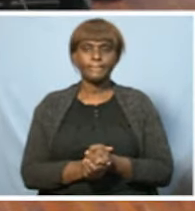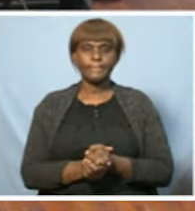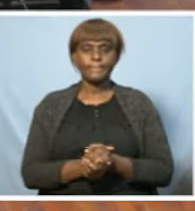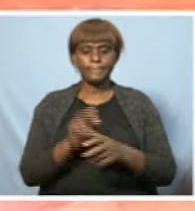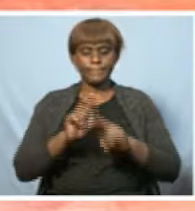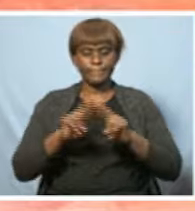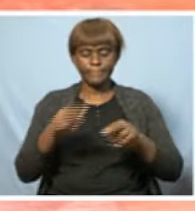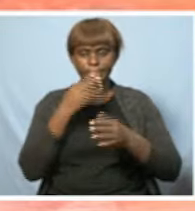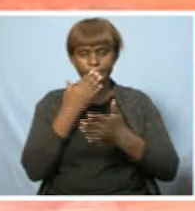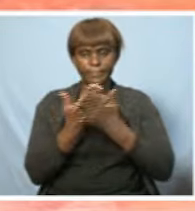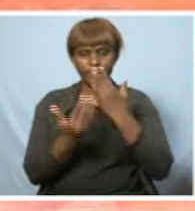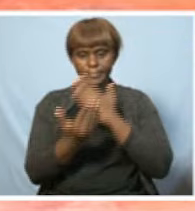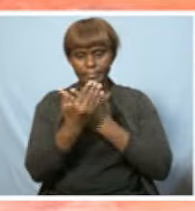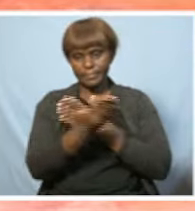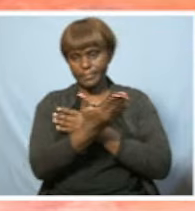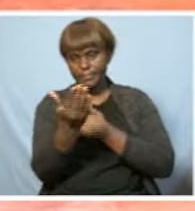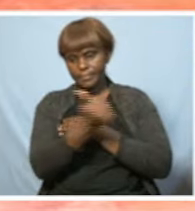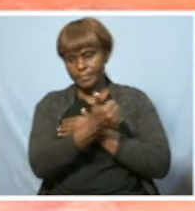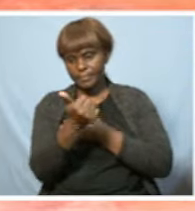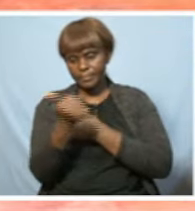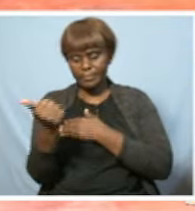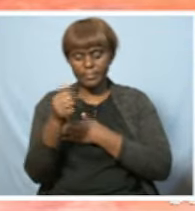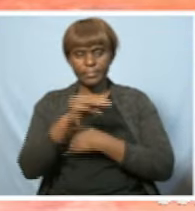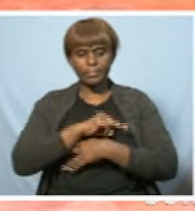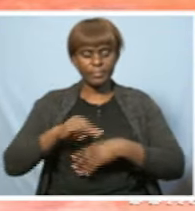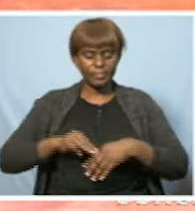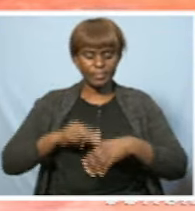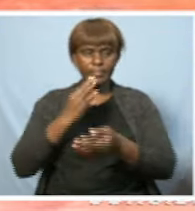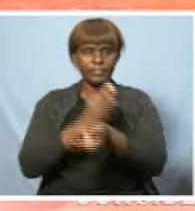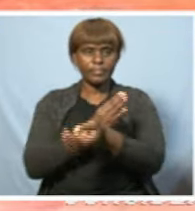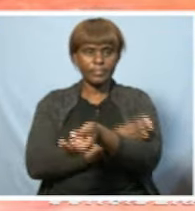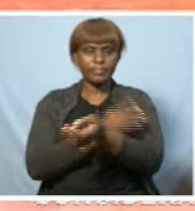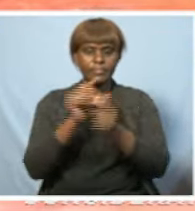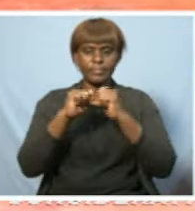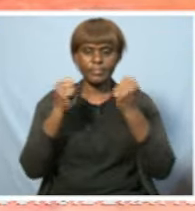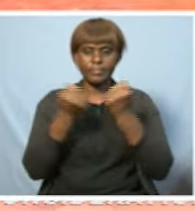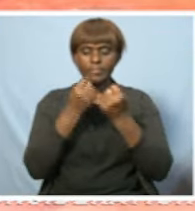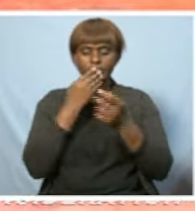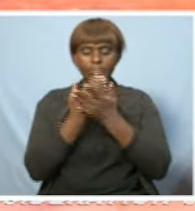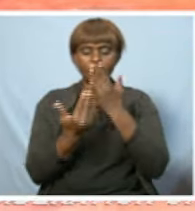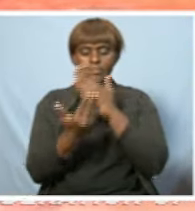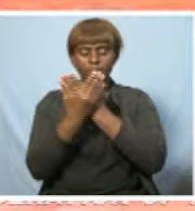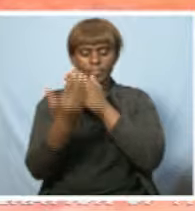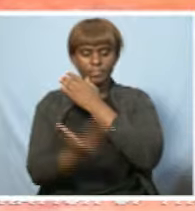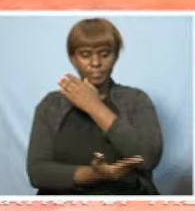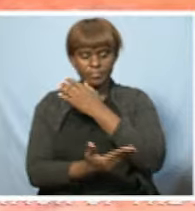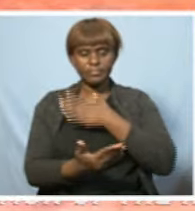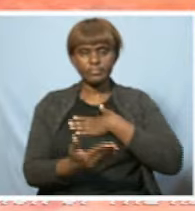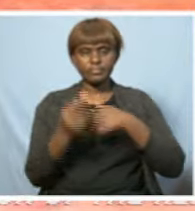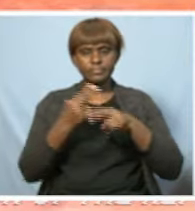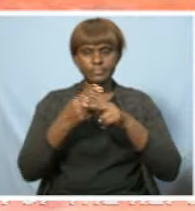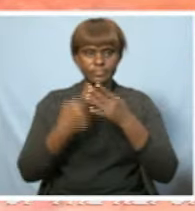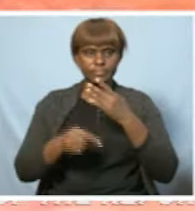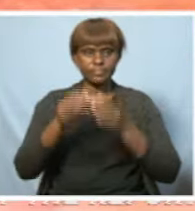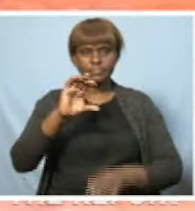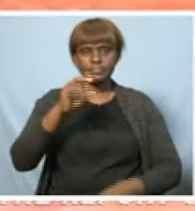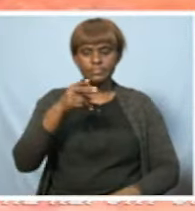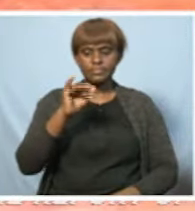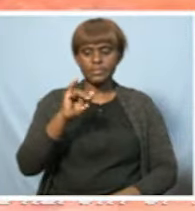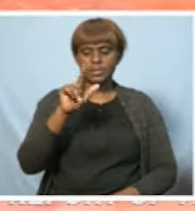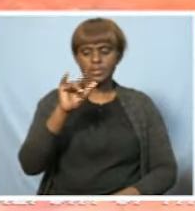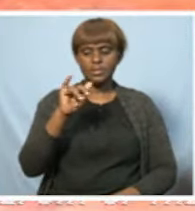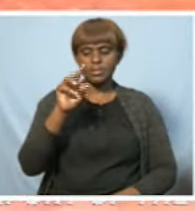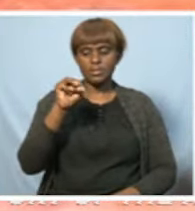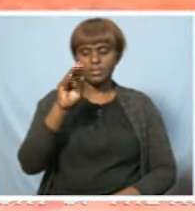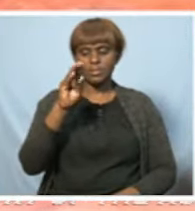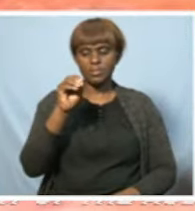Chair, good morning to you and other honorable members, Mr. Banda and your team. Good morning and you're welcome. I am Shirimboy Elijah from the